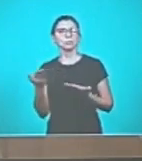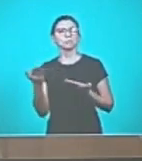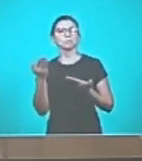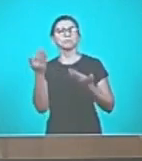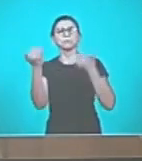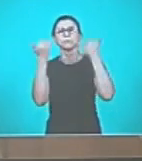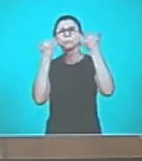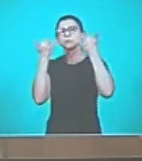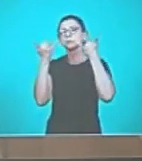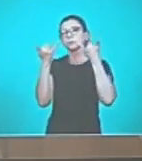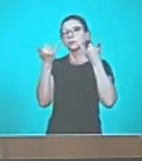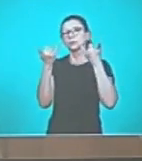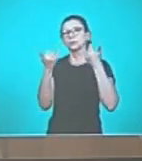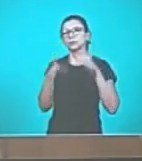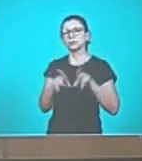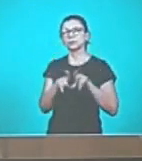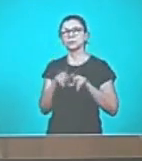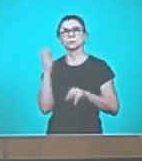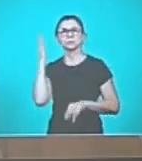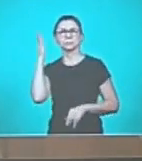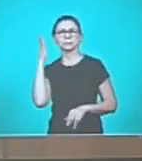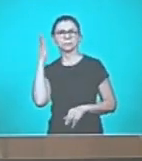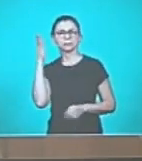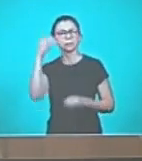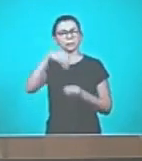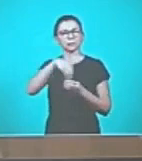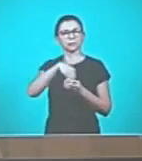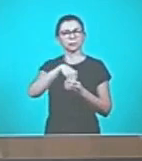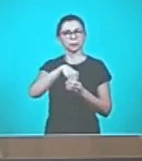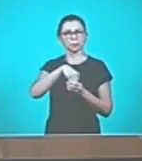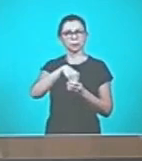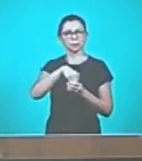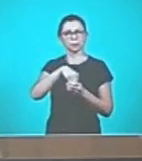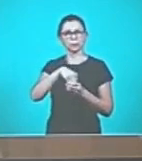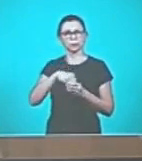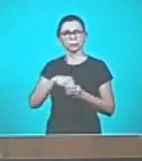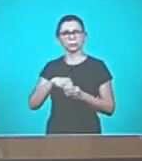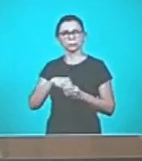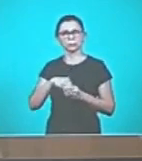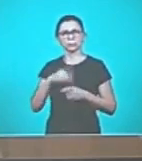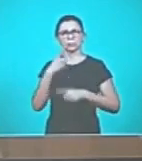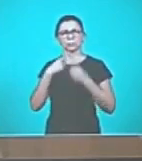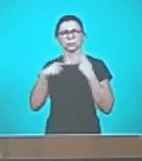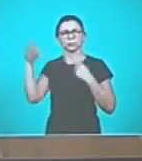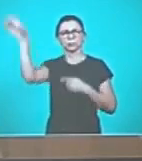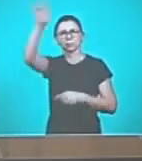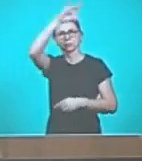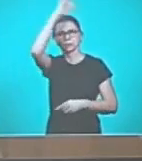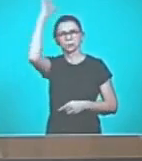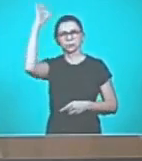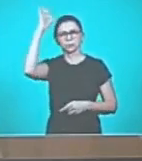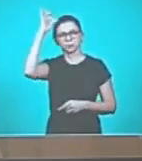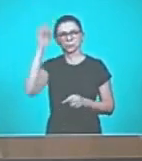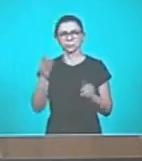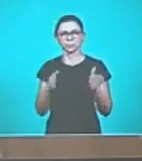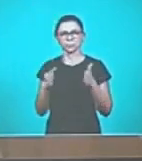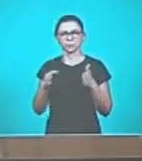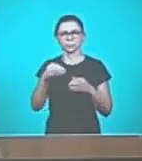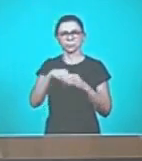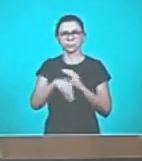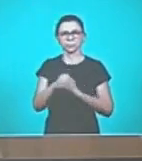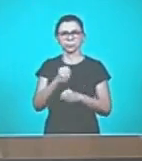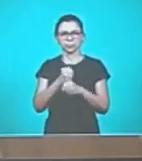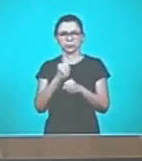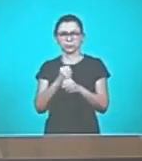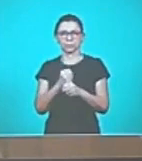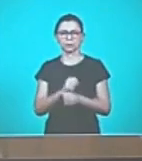information, and a word is going to be given inside of what the Holy Spirit of God has shown for this moment of His